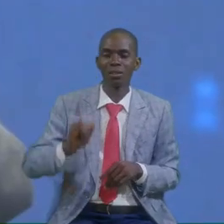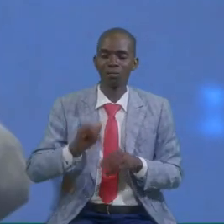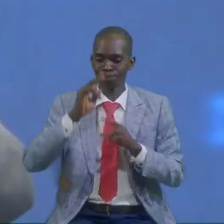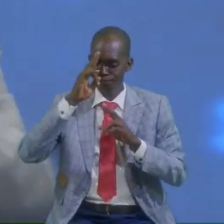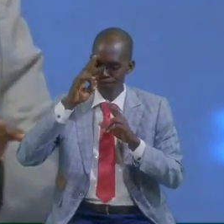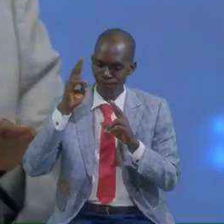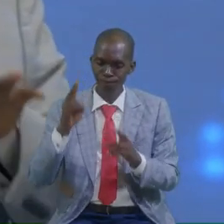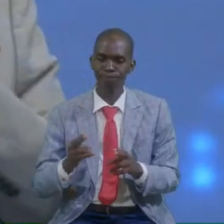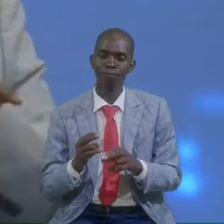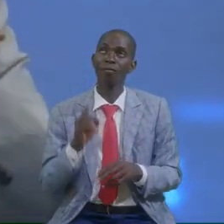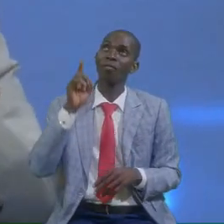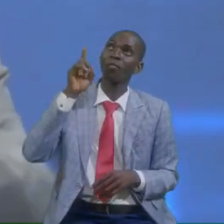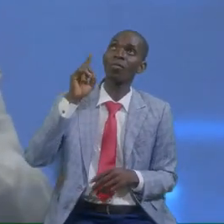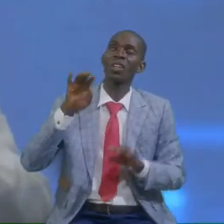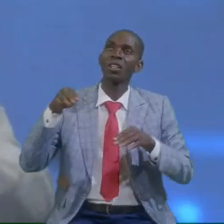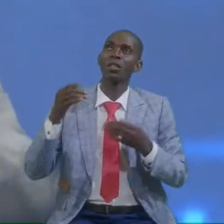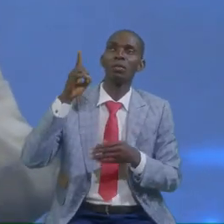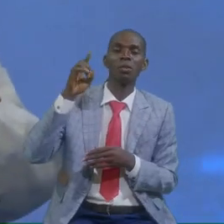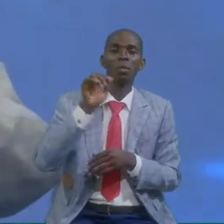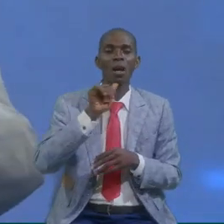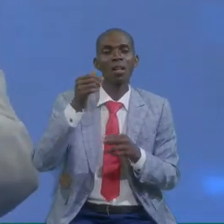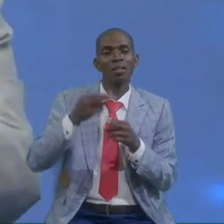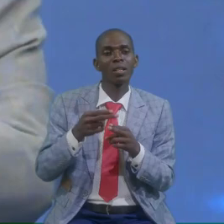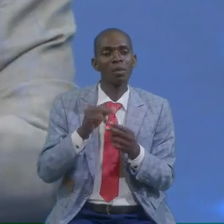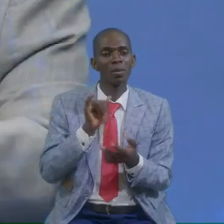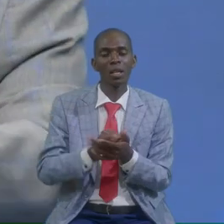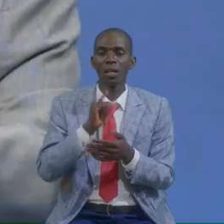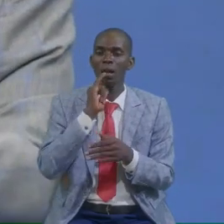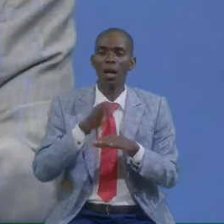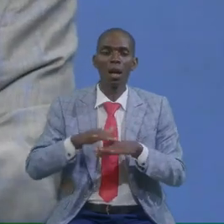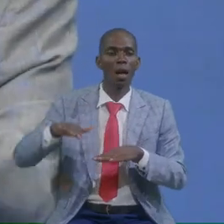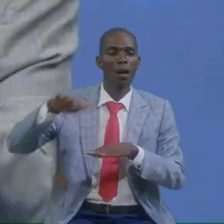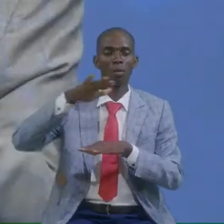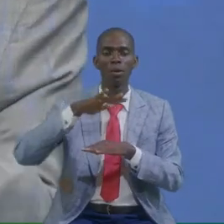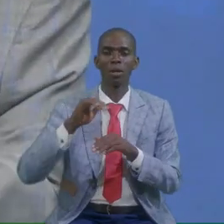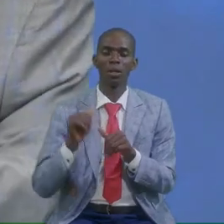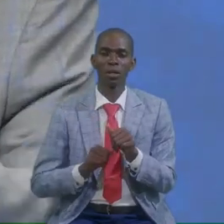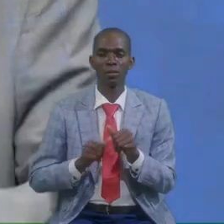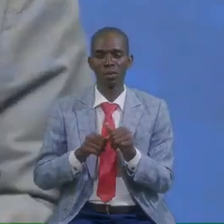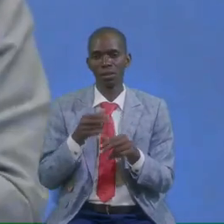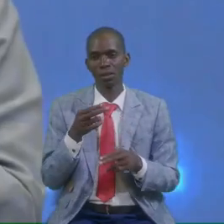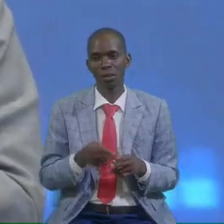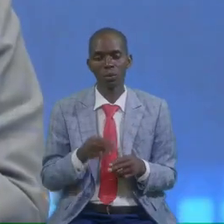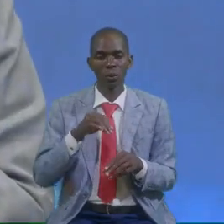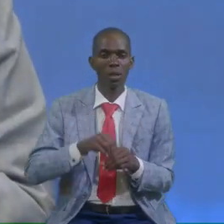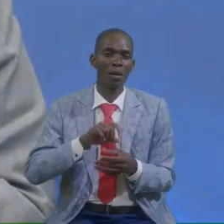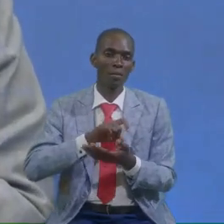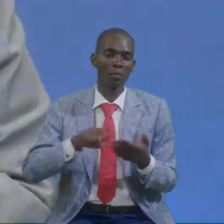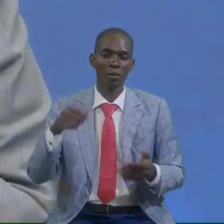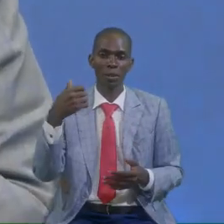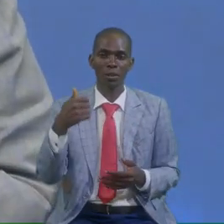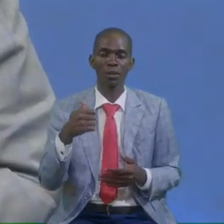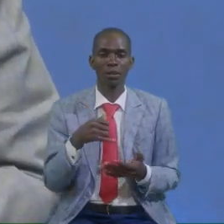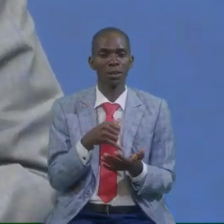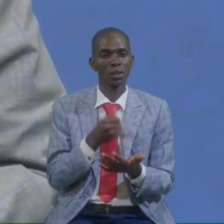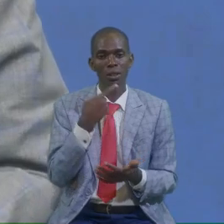giving him a name which is above every name. In verse 10, it